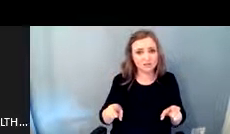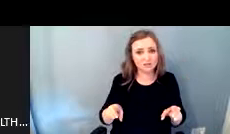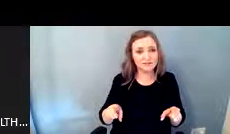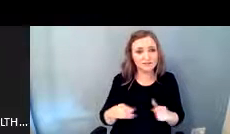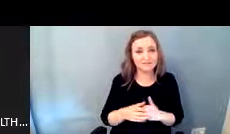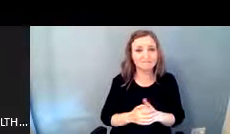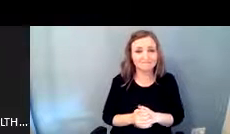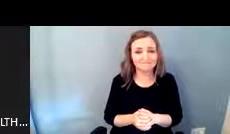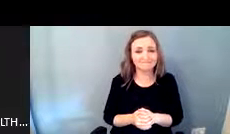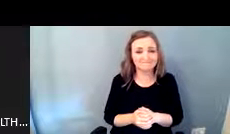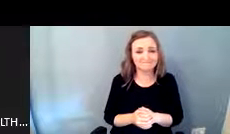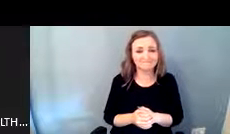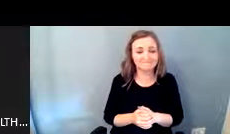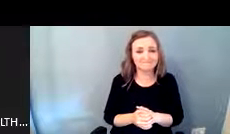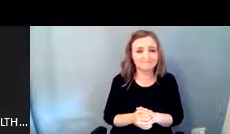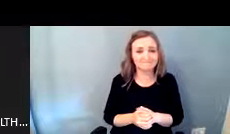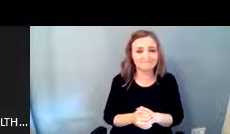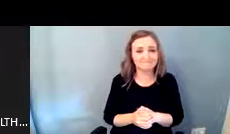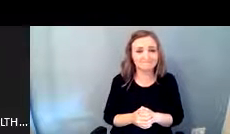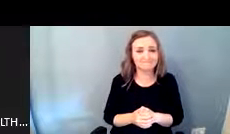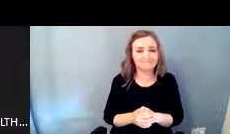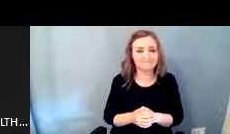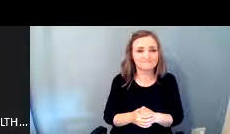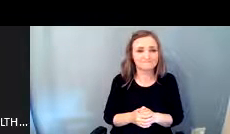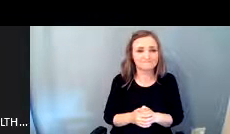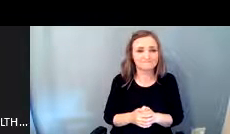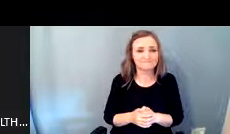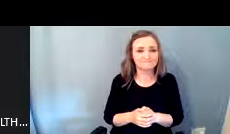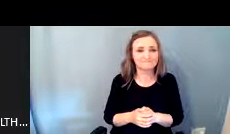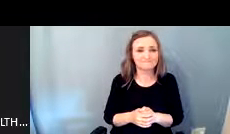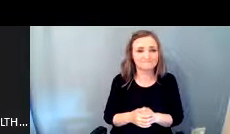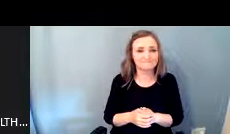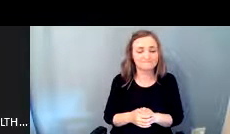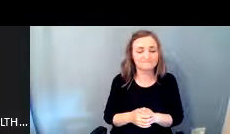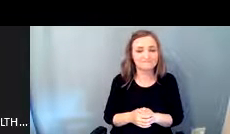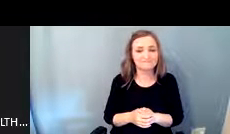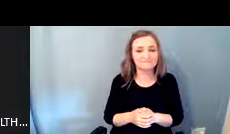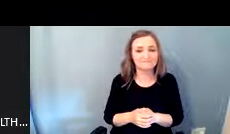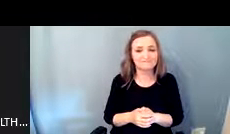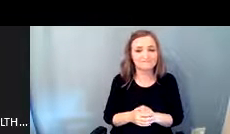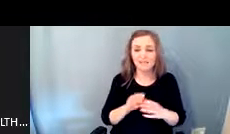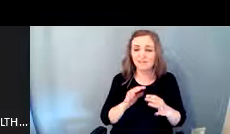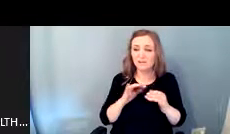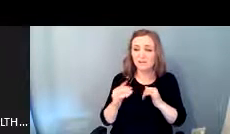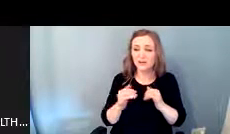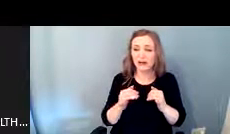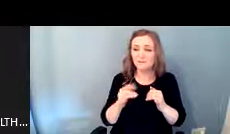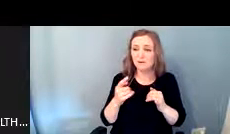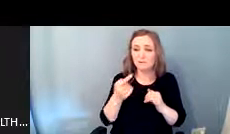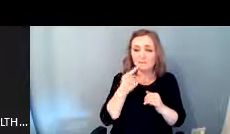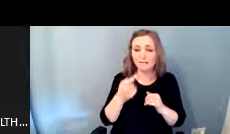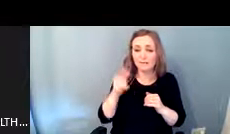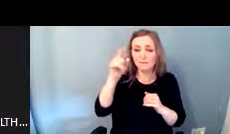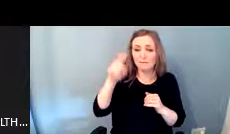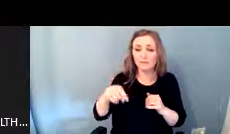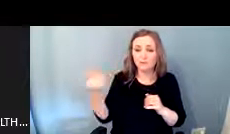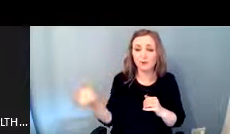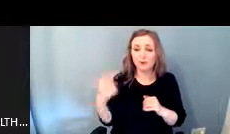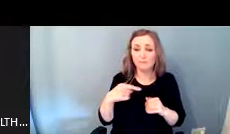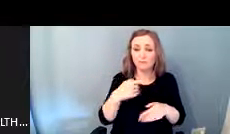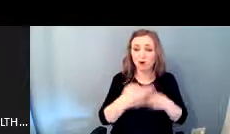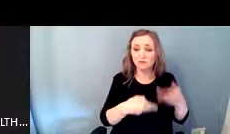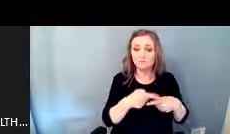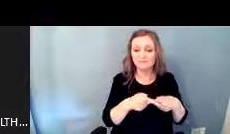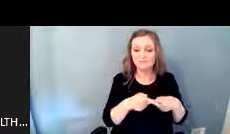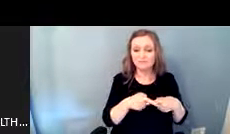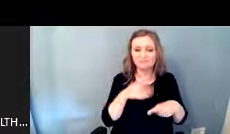We generally were pulling people up to the hospital far too many times to follow them up when there wasn't